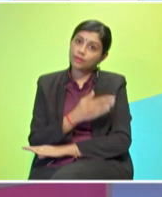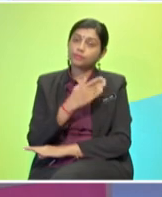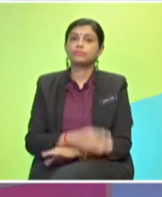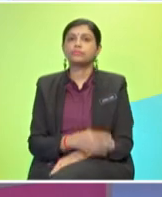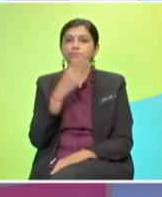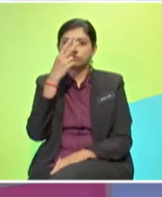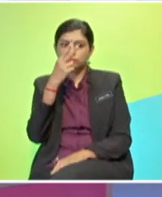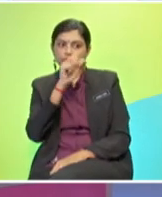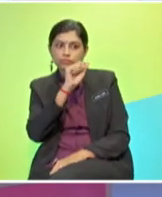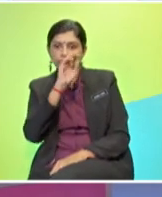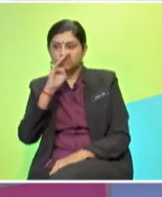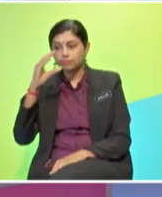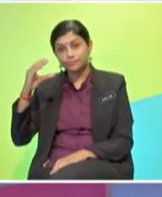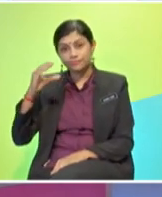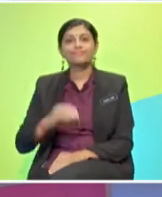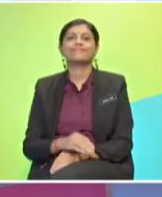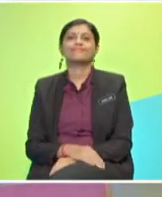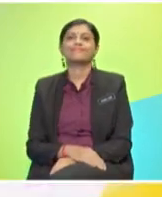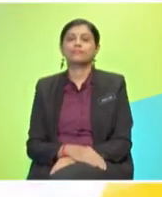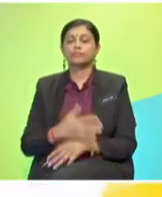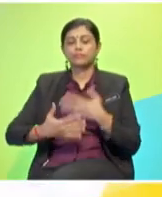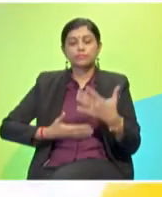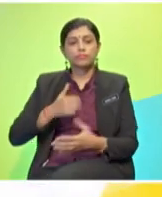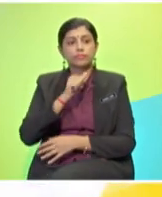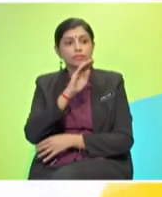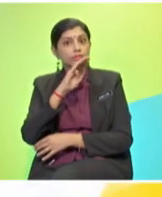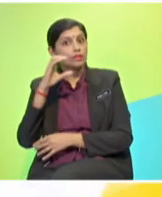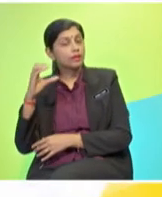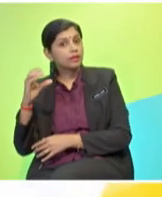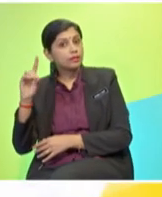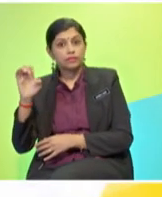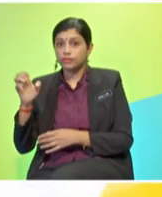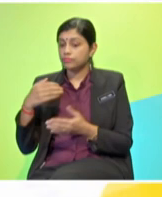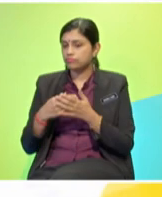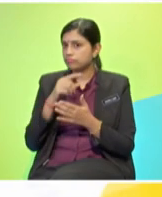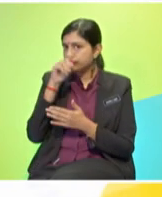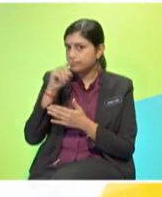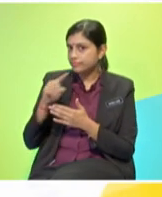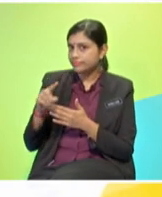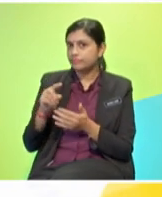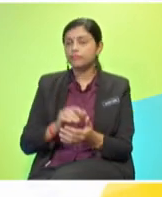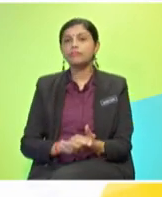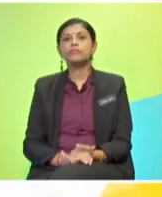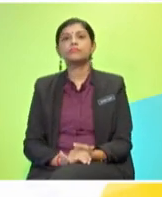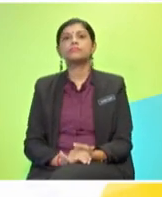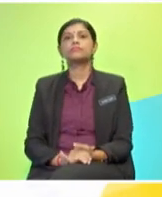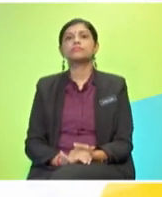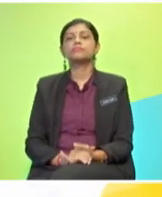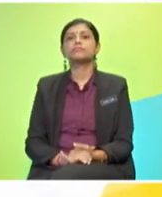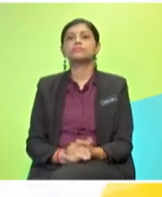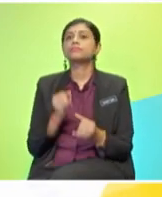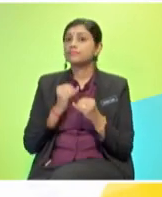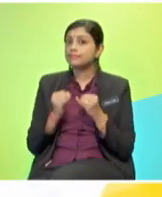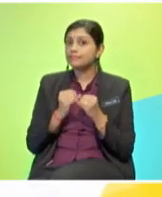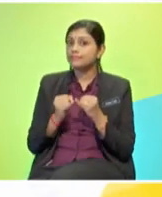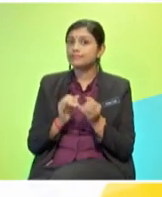see. And we are going to recognize and sound out the ending sounds. Okay. And lastly, Irfan,